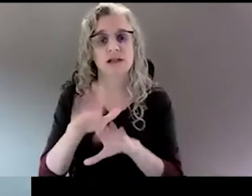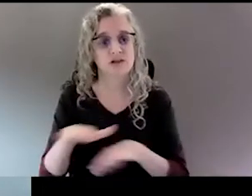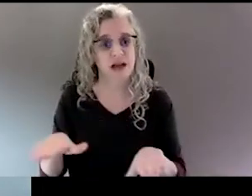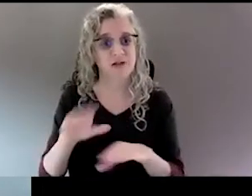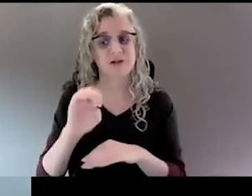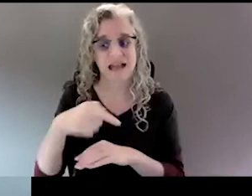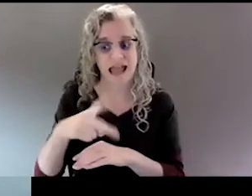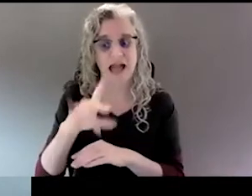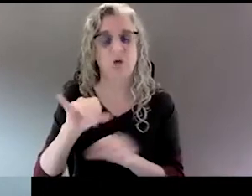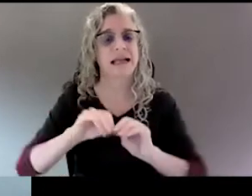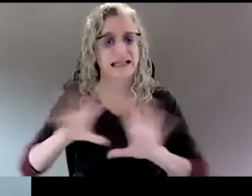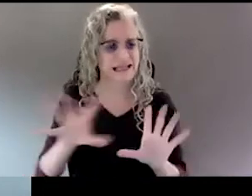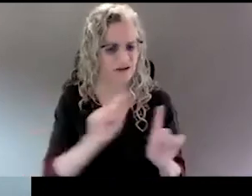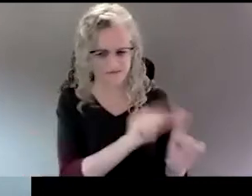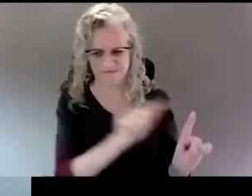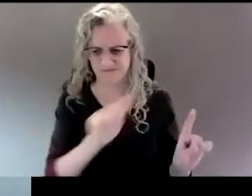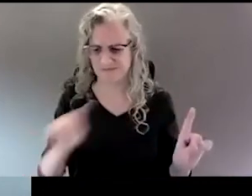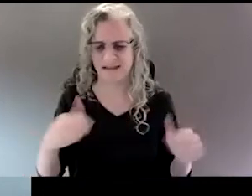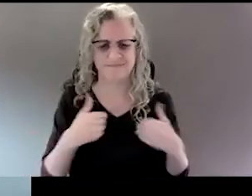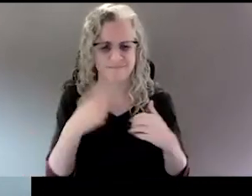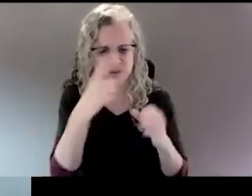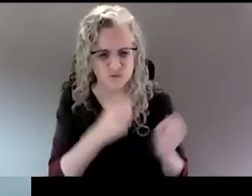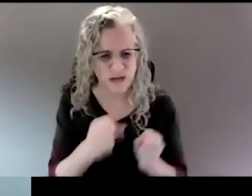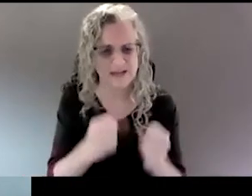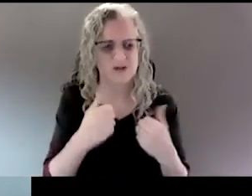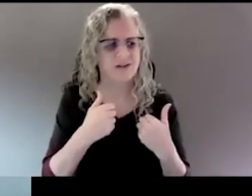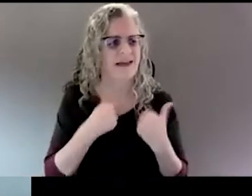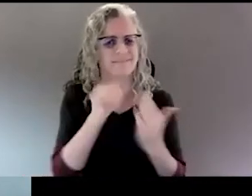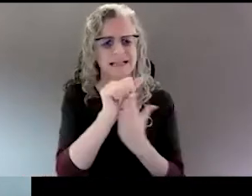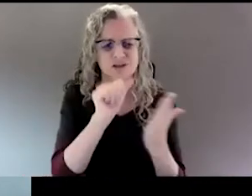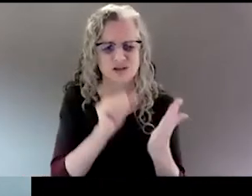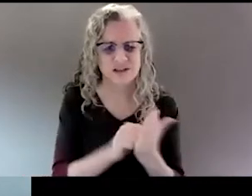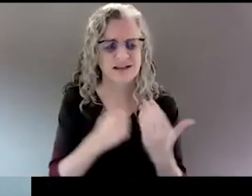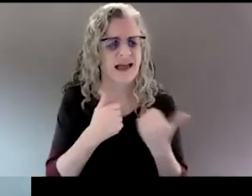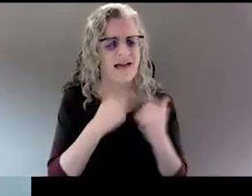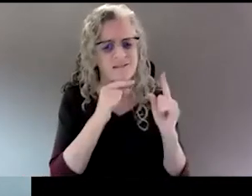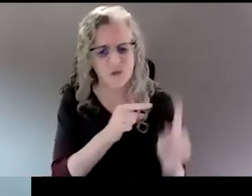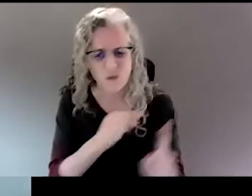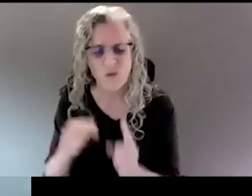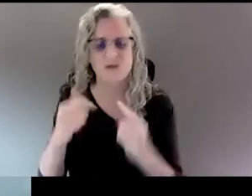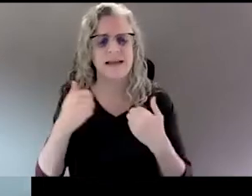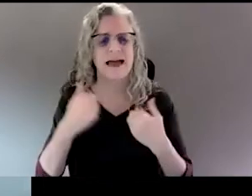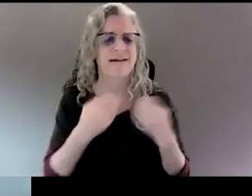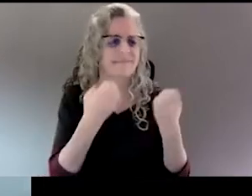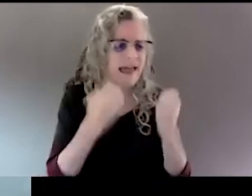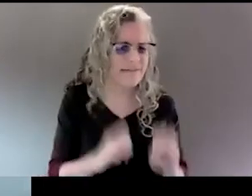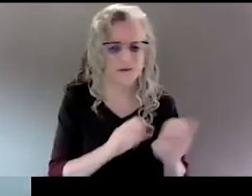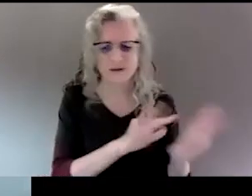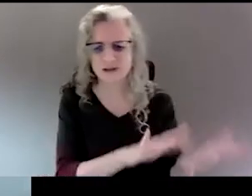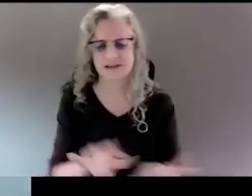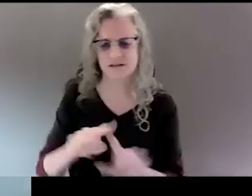a strategic approach, and that there's efforts and it's highly visible. And so, as we think